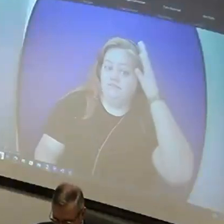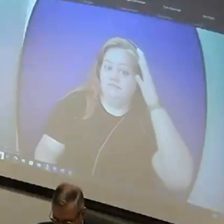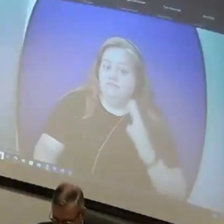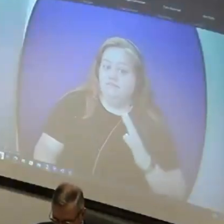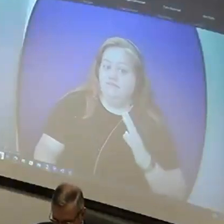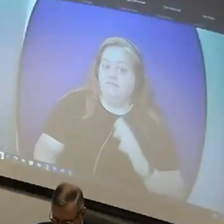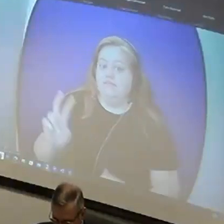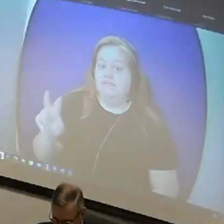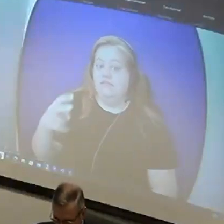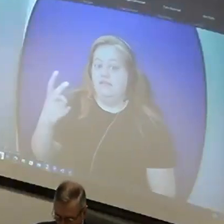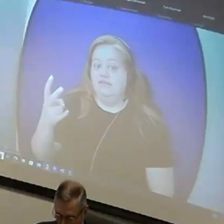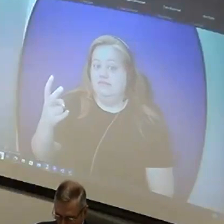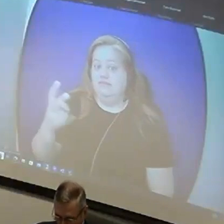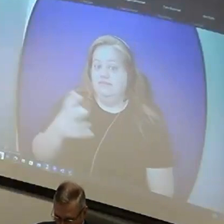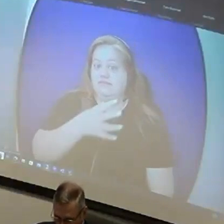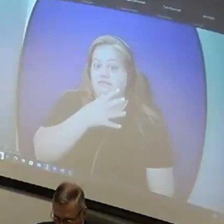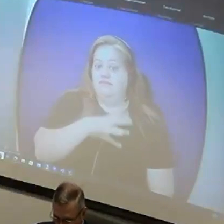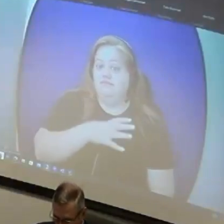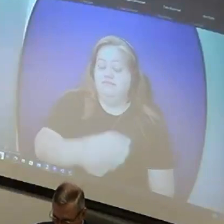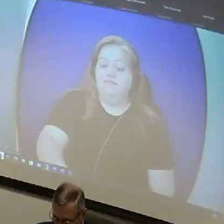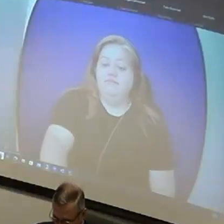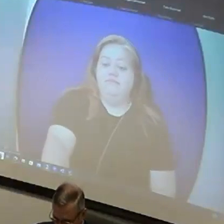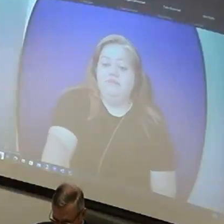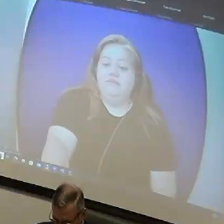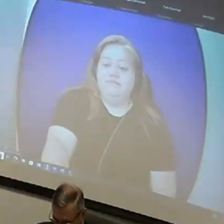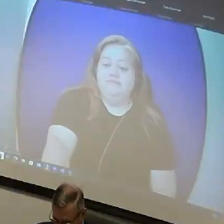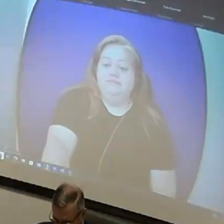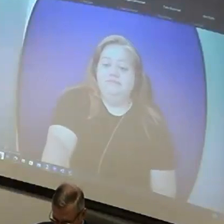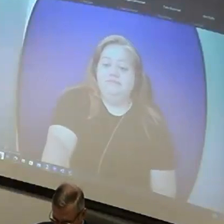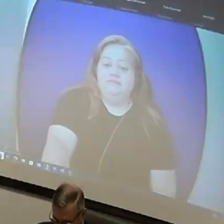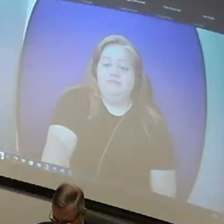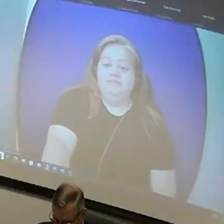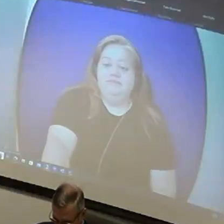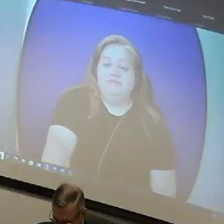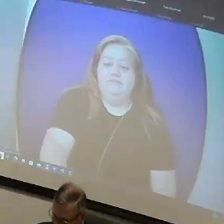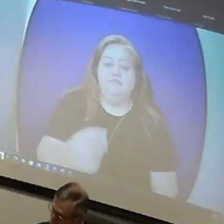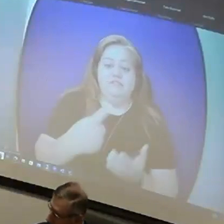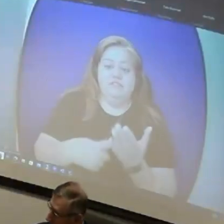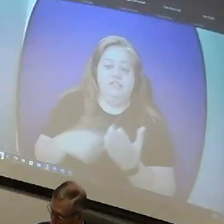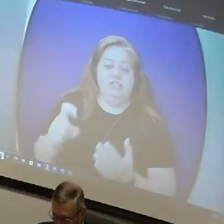Is there a second? Second. Second. Any discussion?